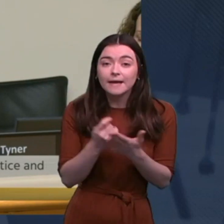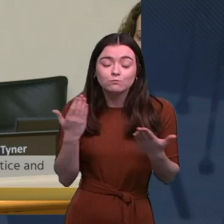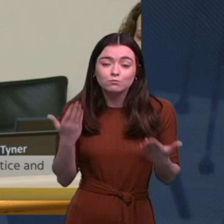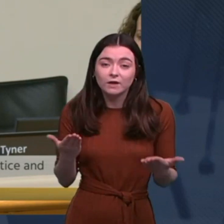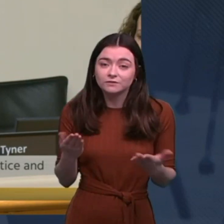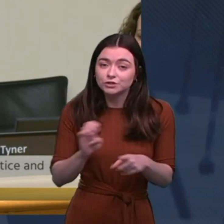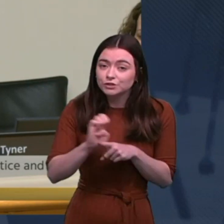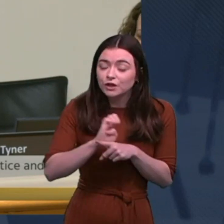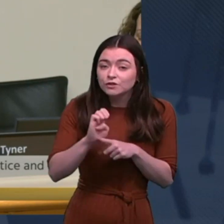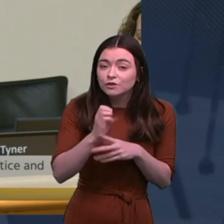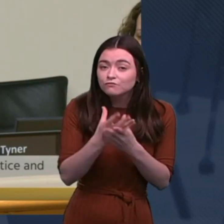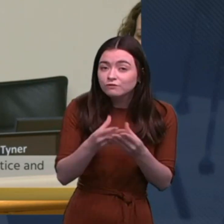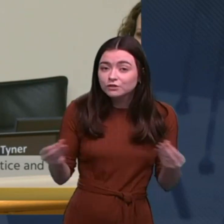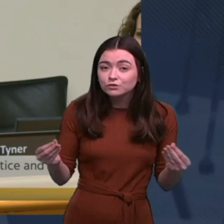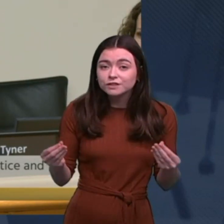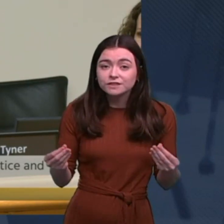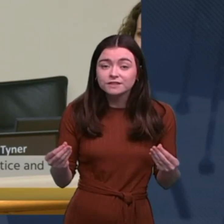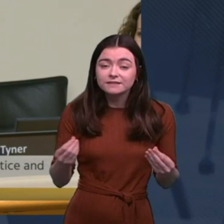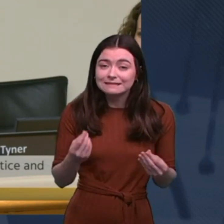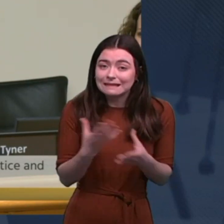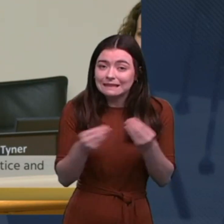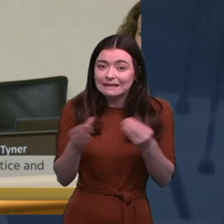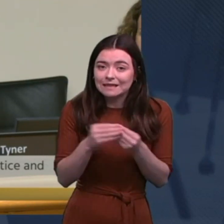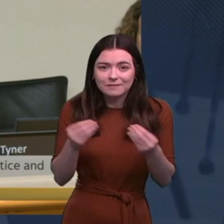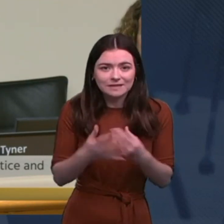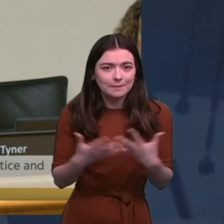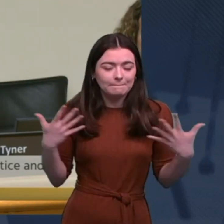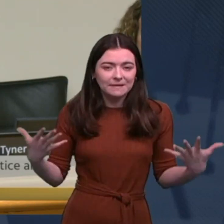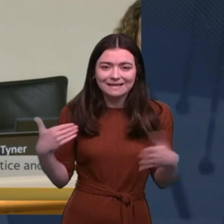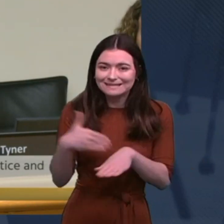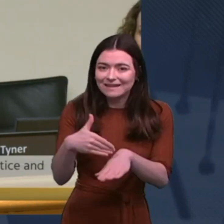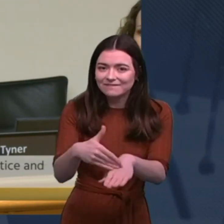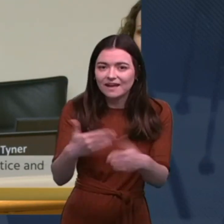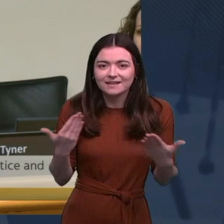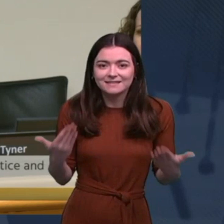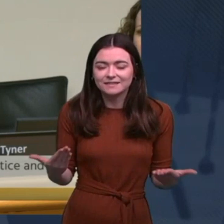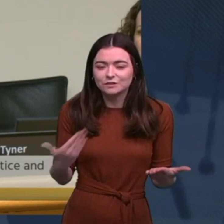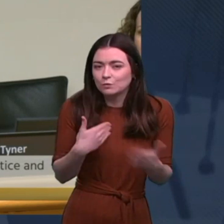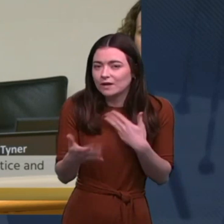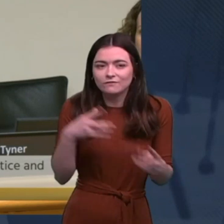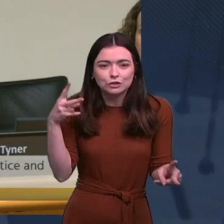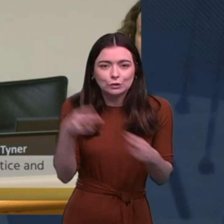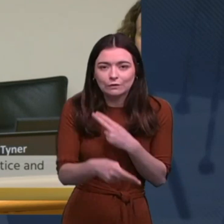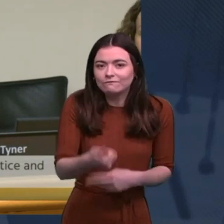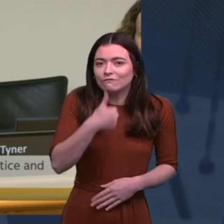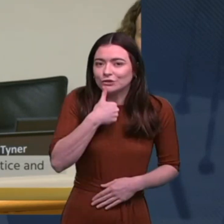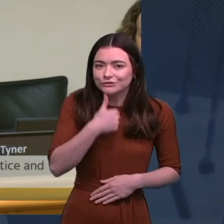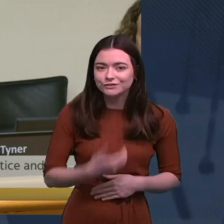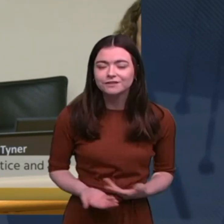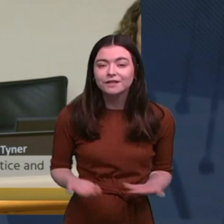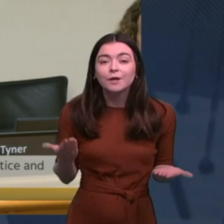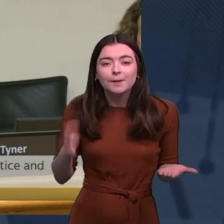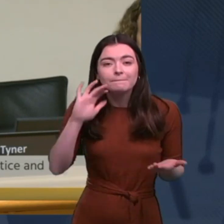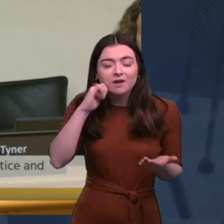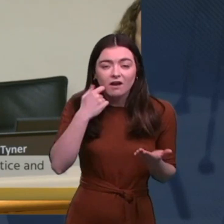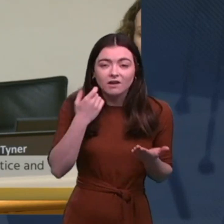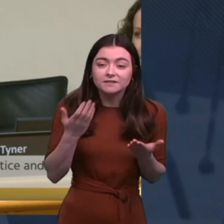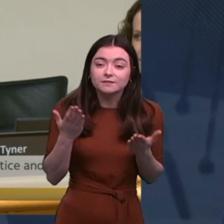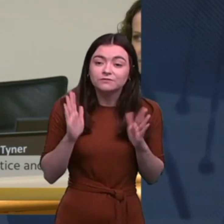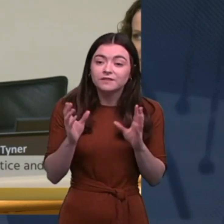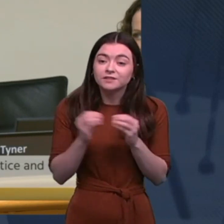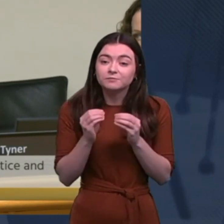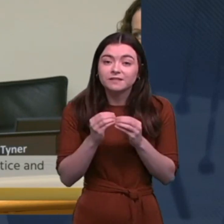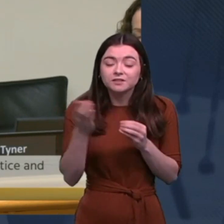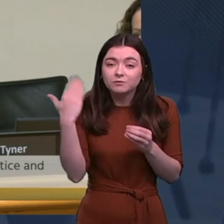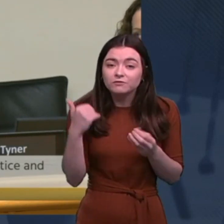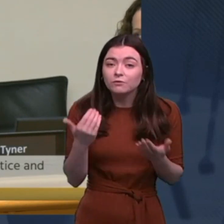are slim, the thing that will create the biggest impact is the thing that's pulled first. Because we've said it,